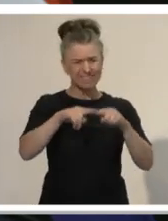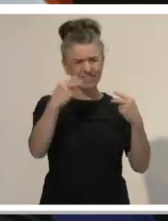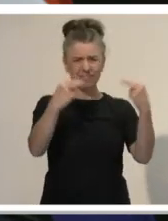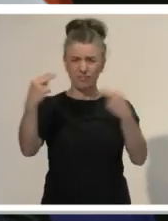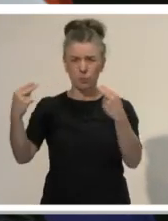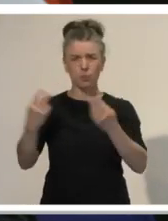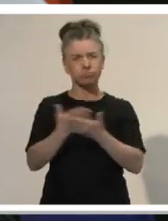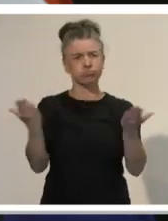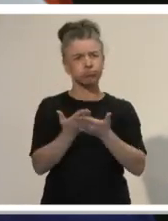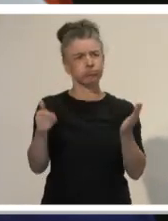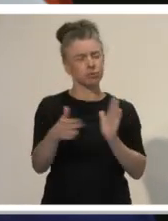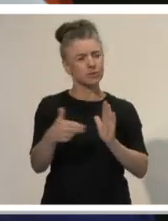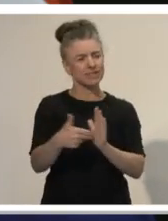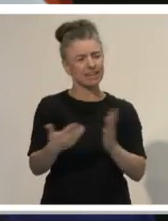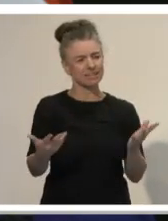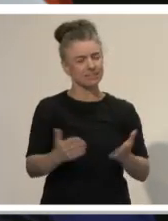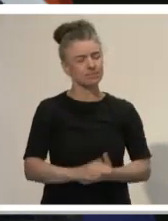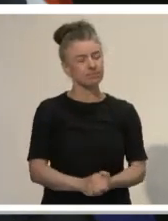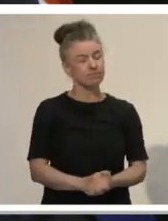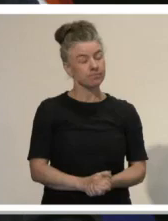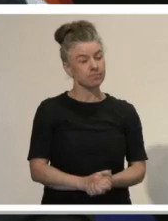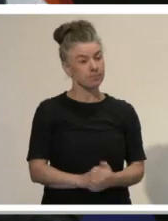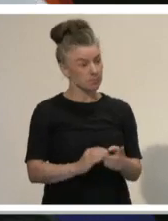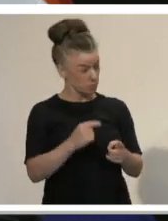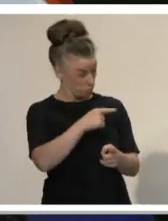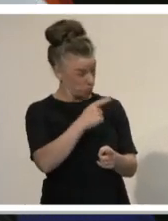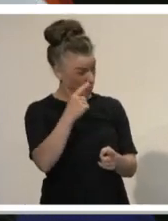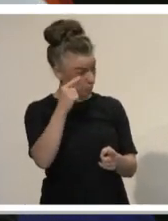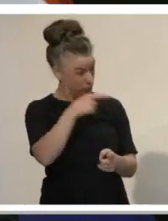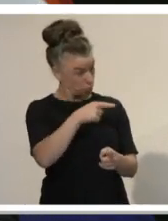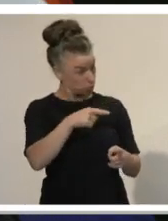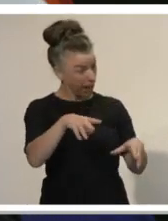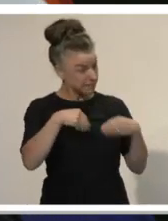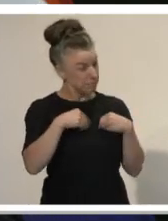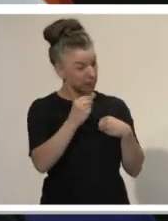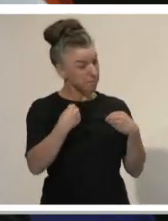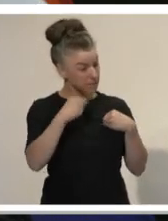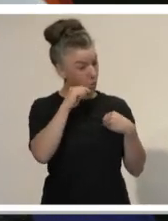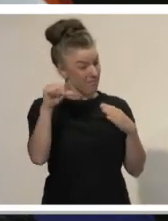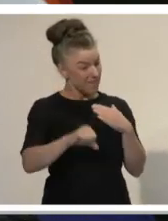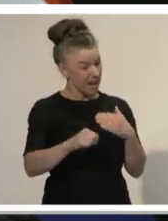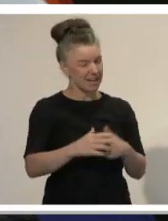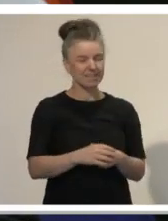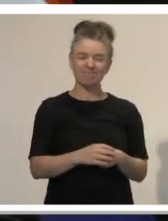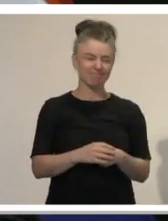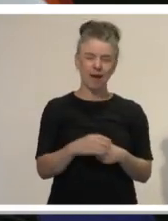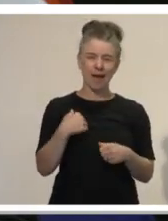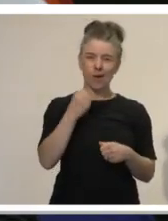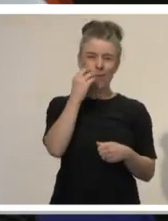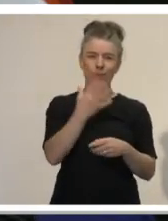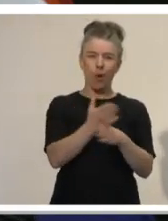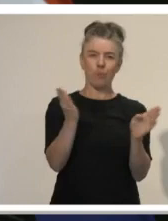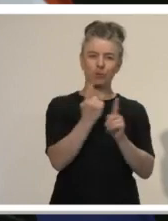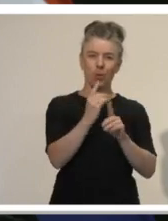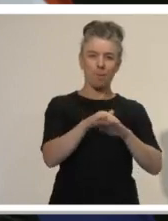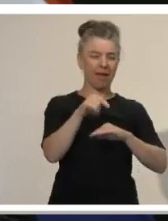as we possibly can. You accept that some of them will fail? I'm not going to be talking about that openly, Thomas.